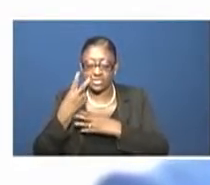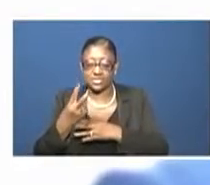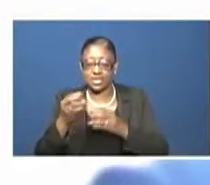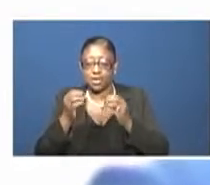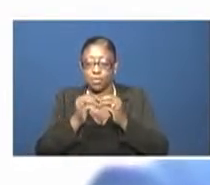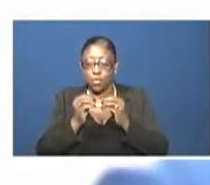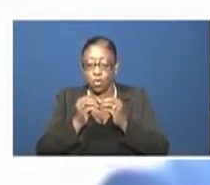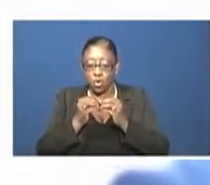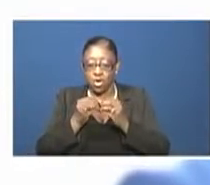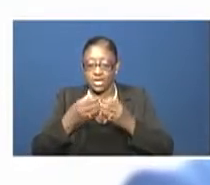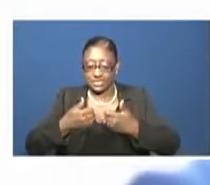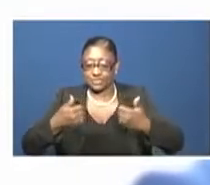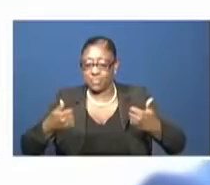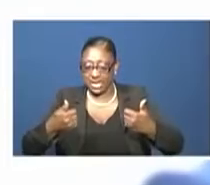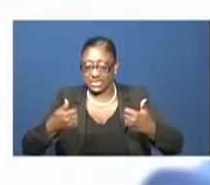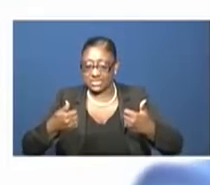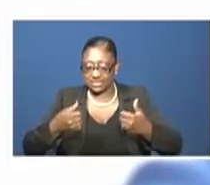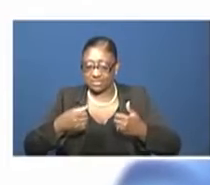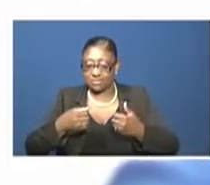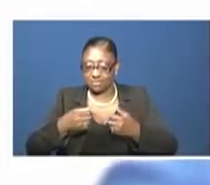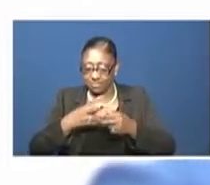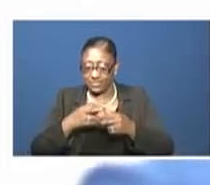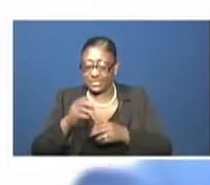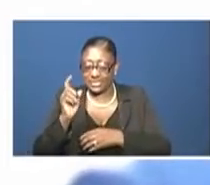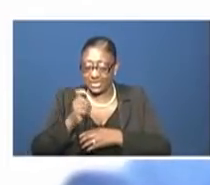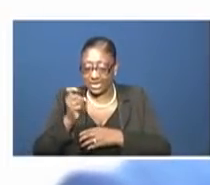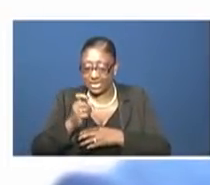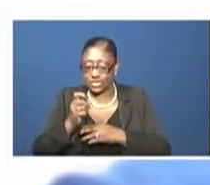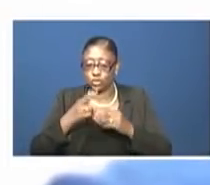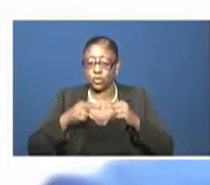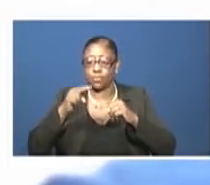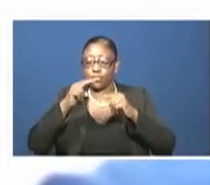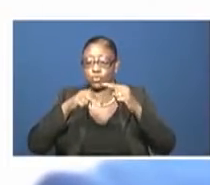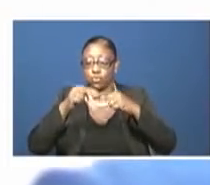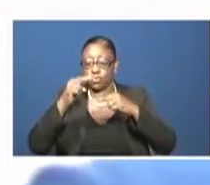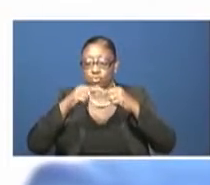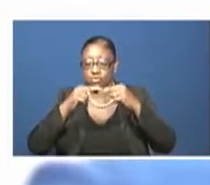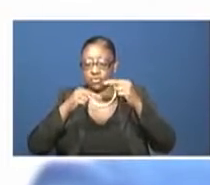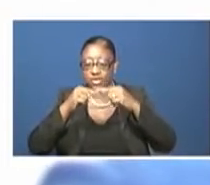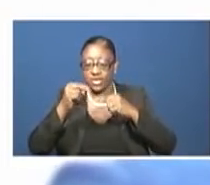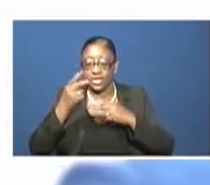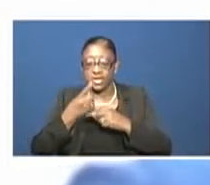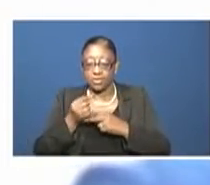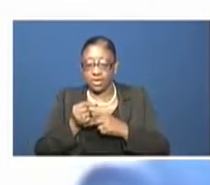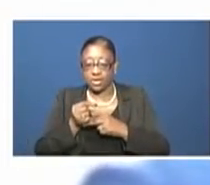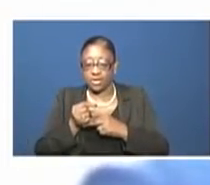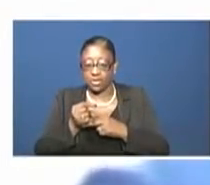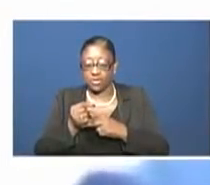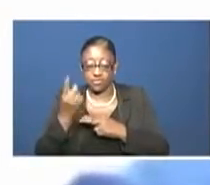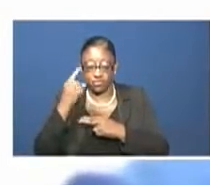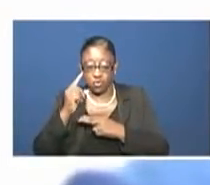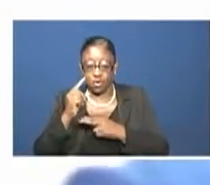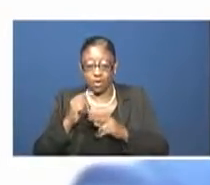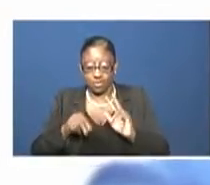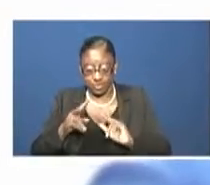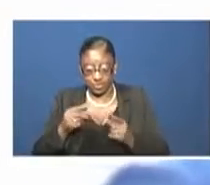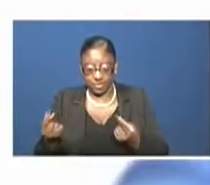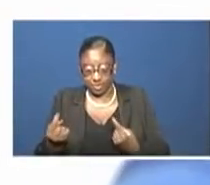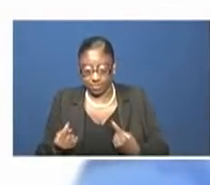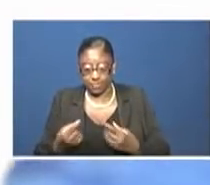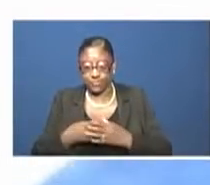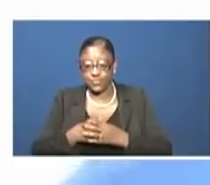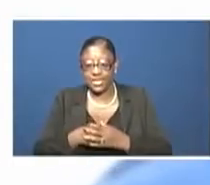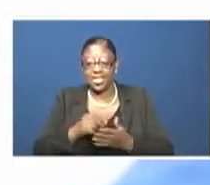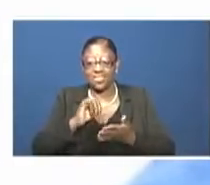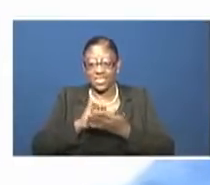spaces are needed in order for us to improve the quality of healthcare delivery systems for our patients.